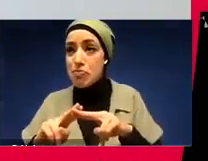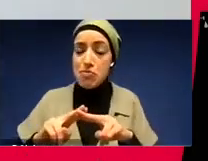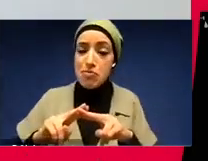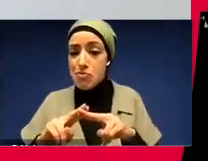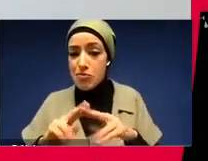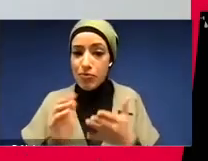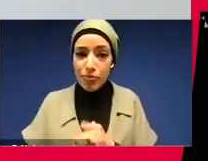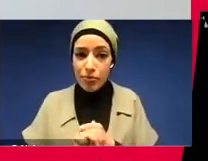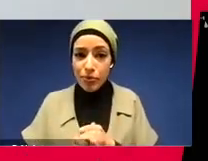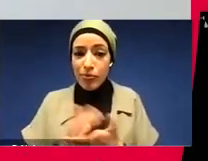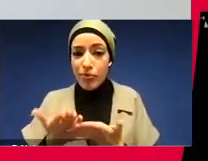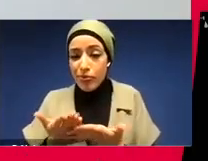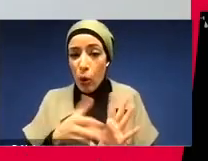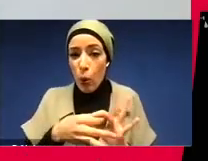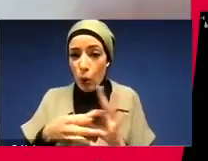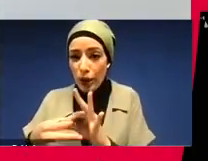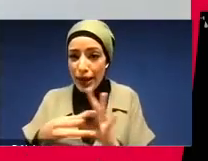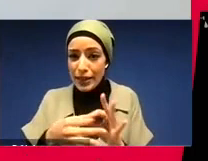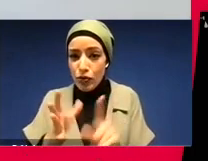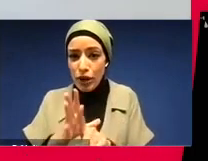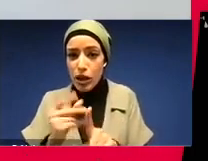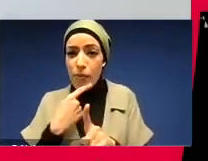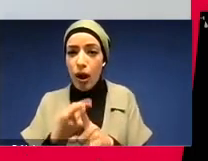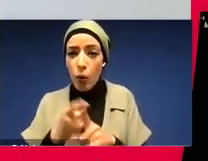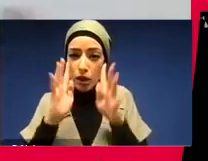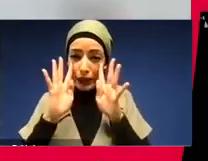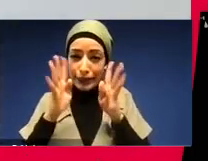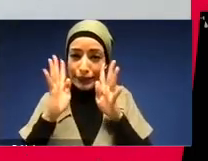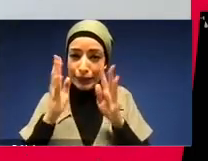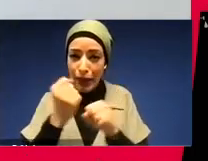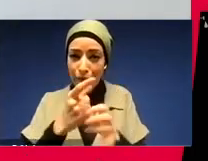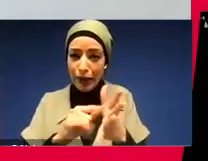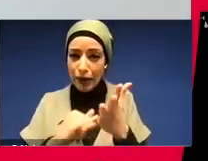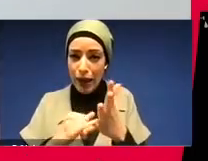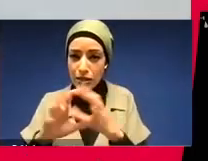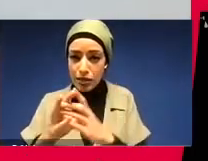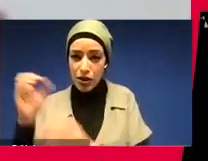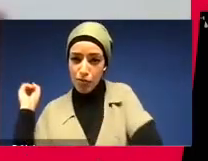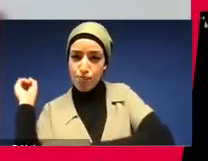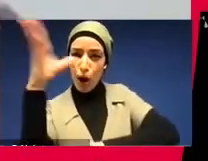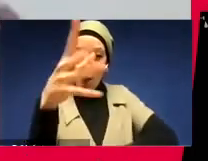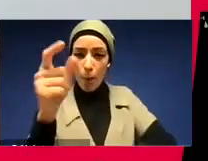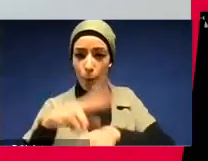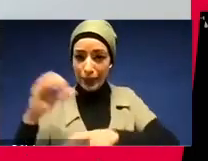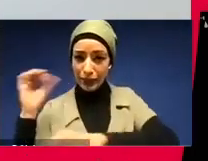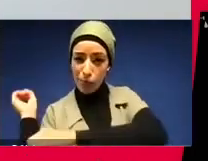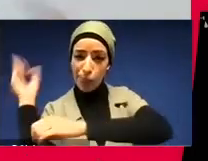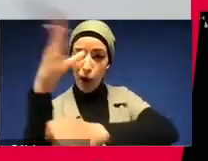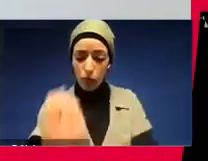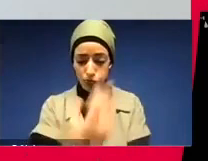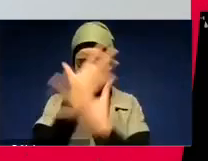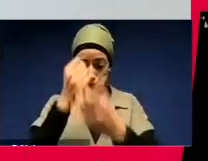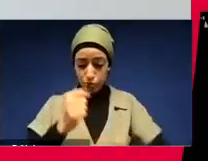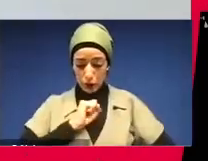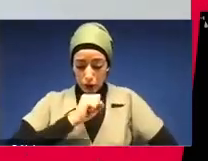being connected, for instance, through the tear gas? I know the tear gas that was used in Ferguson, that was used during the Wall